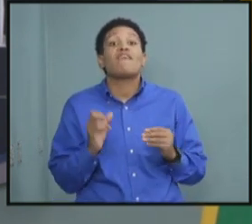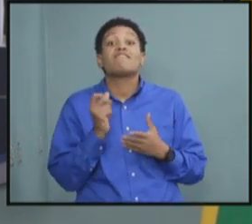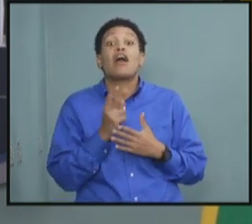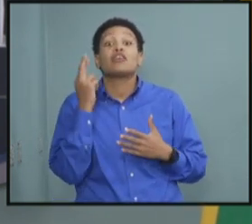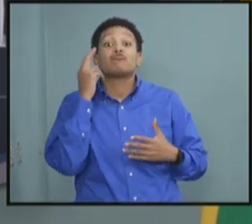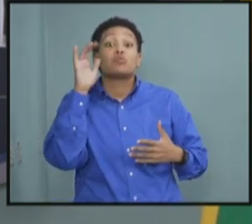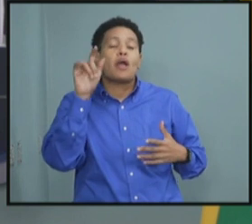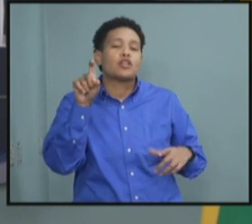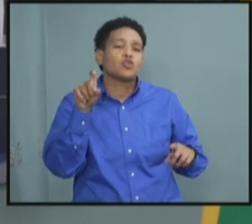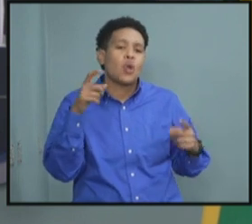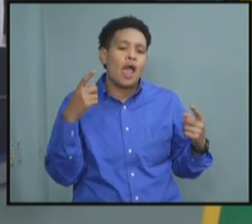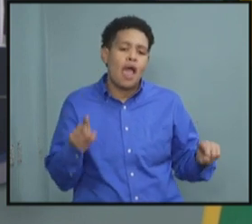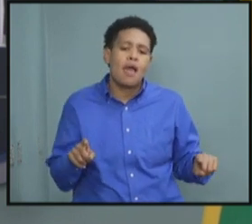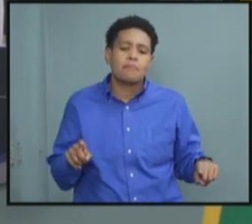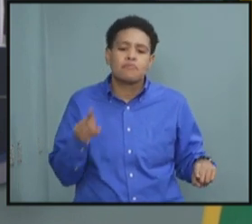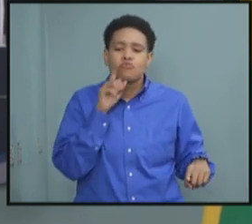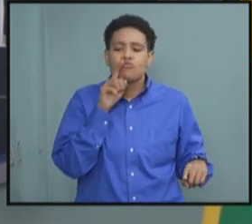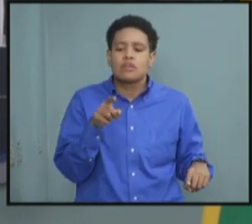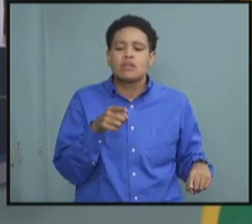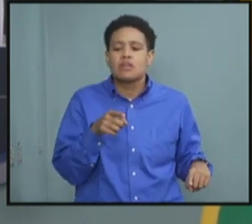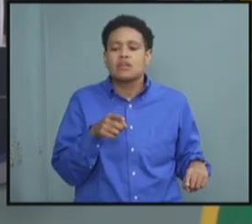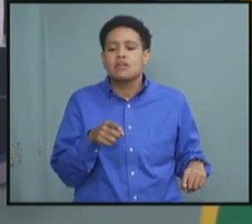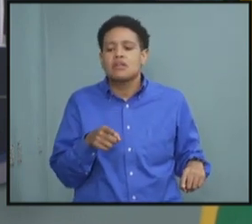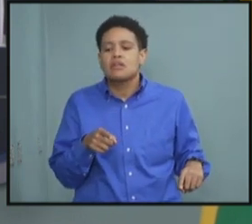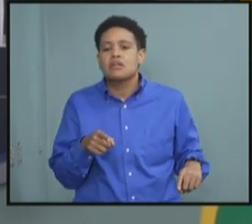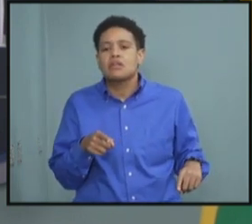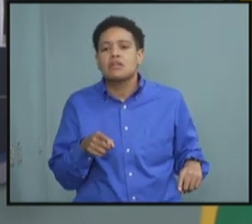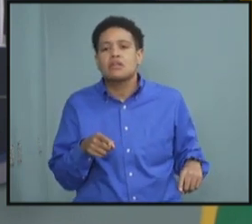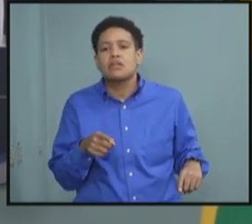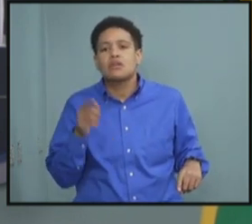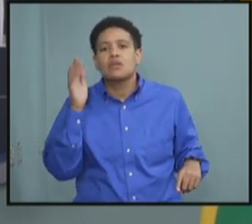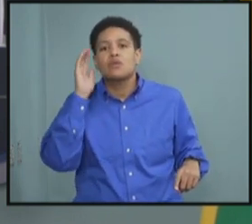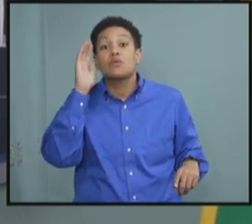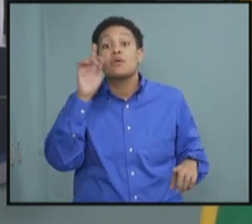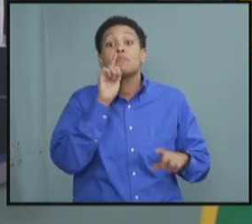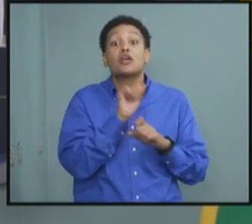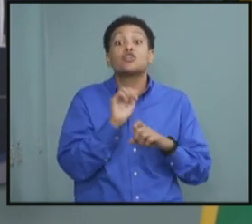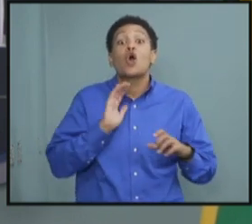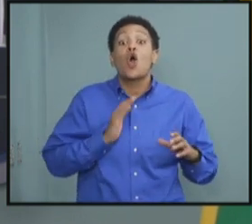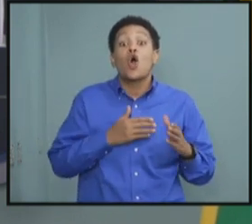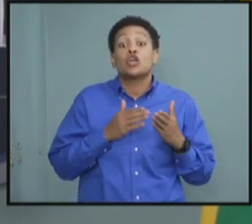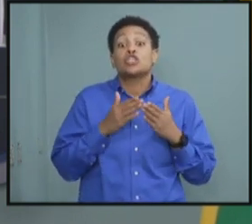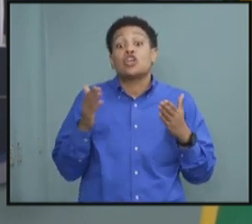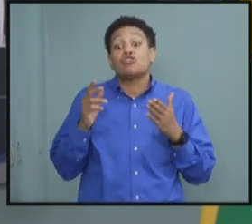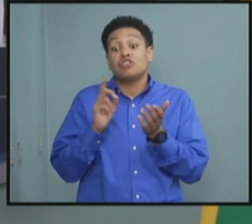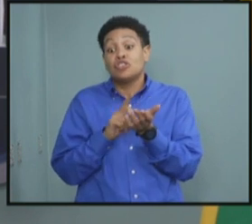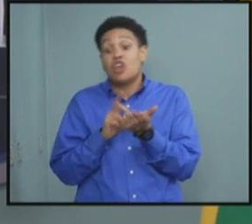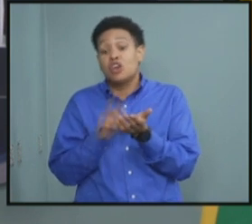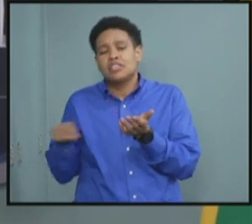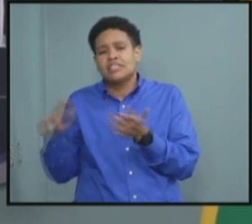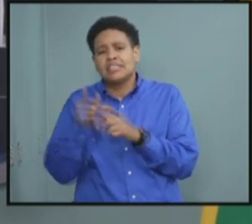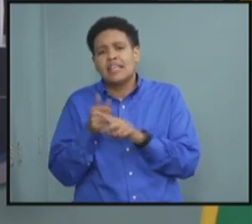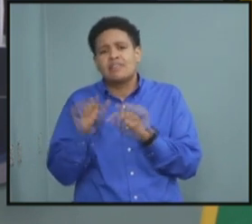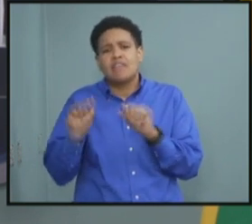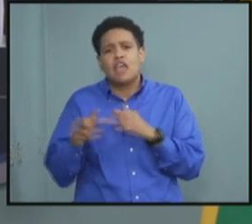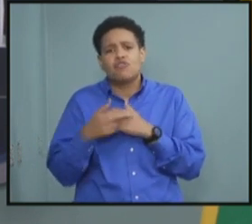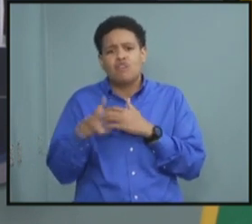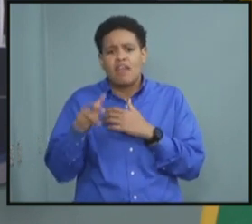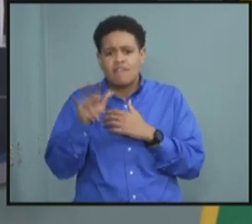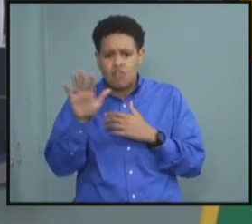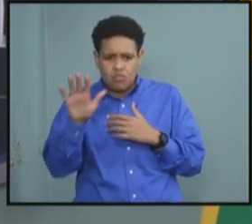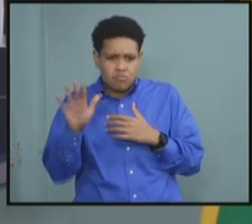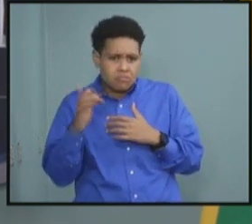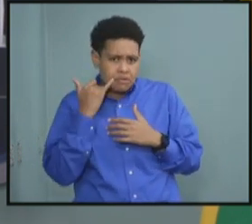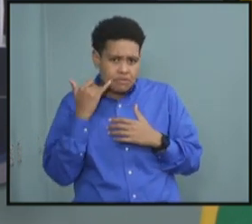happen. We have been working to ensure that our general practitioners are able to refer in their